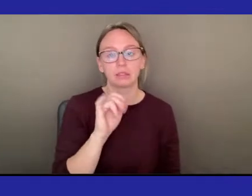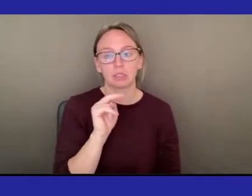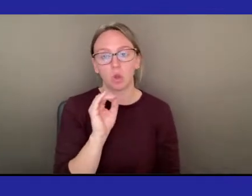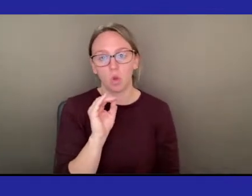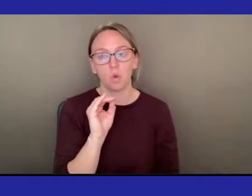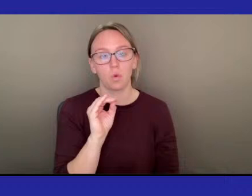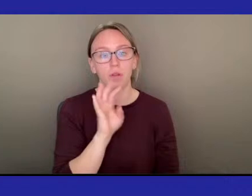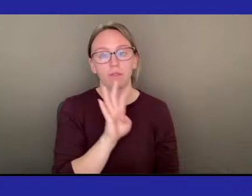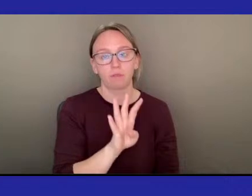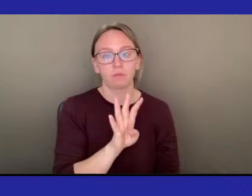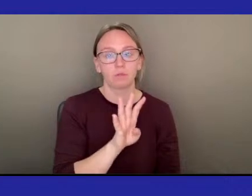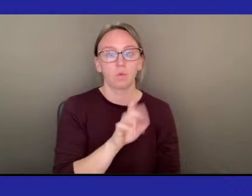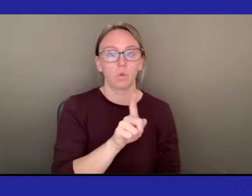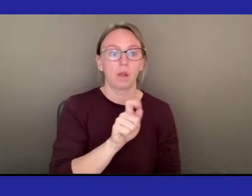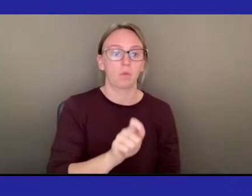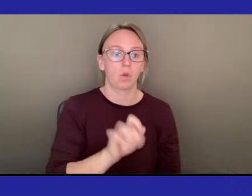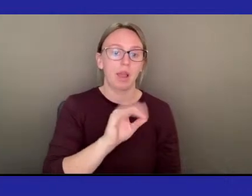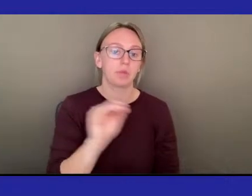And so,